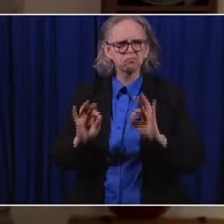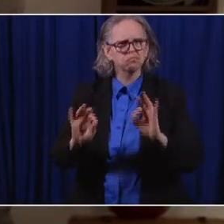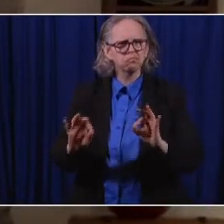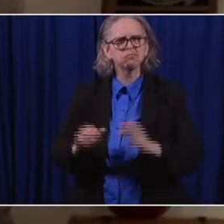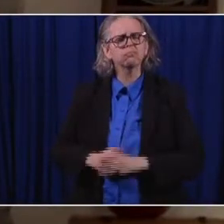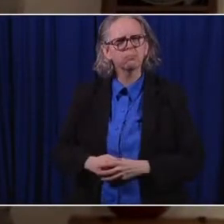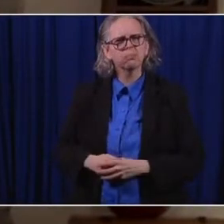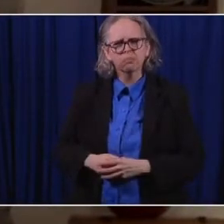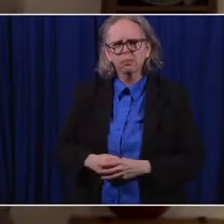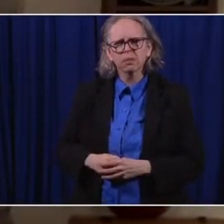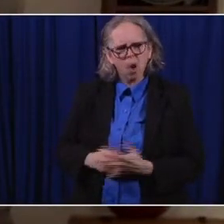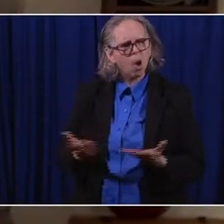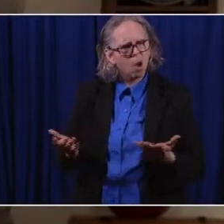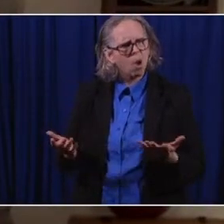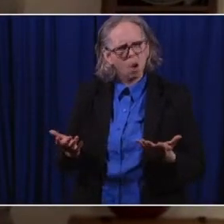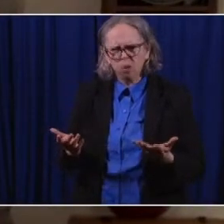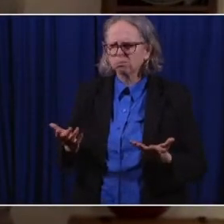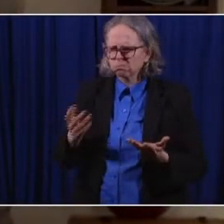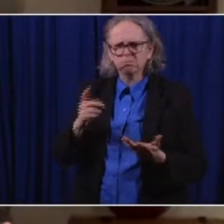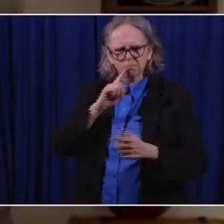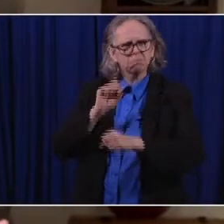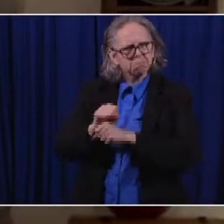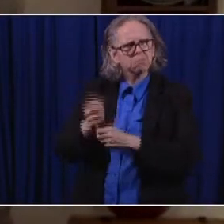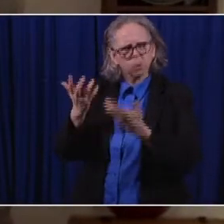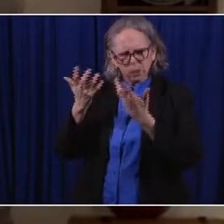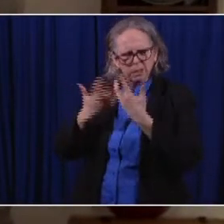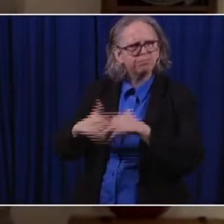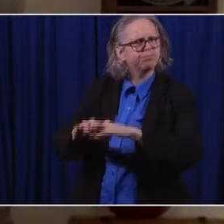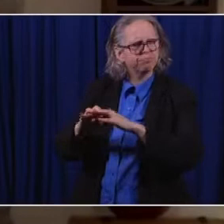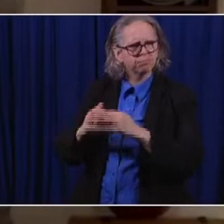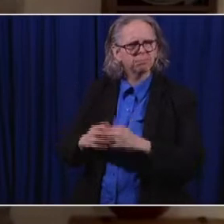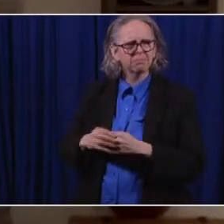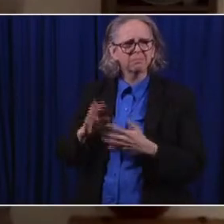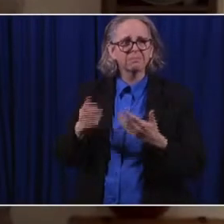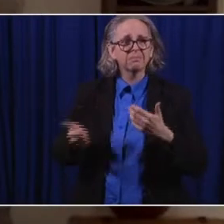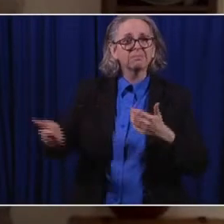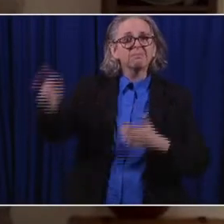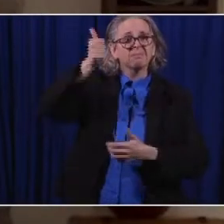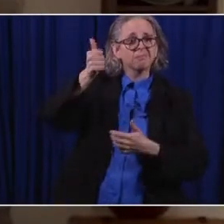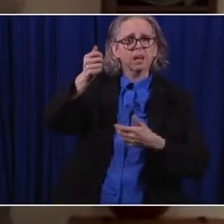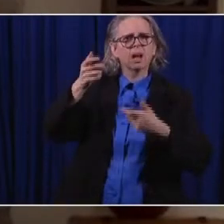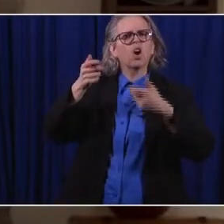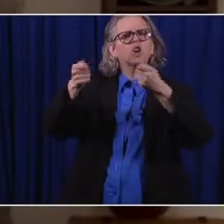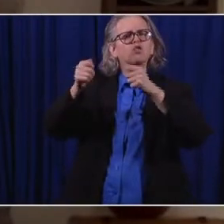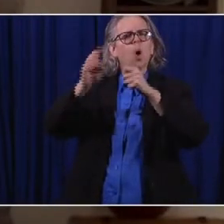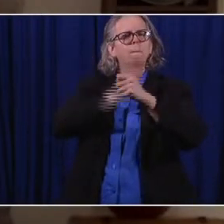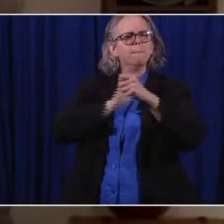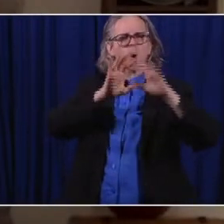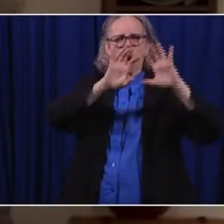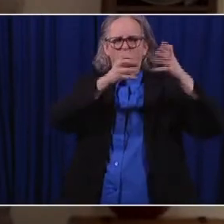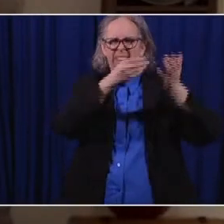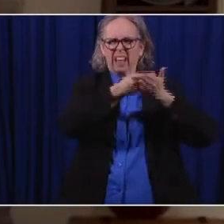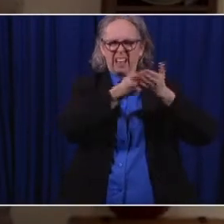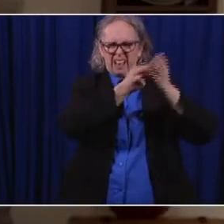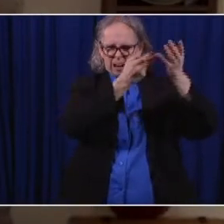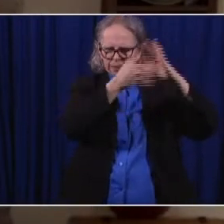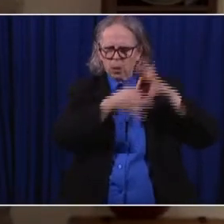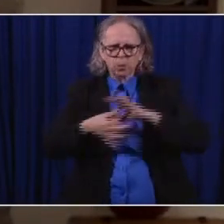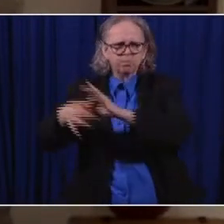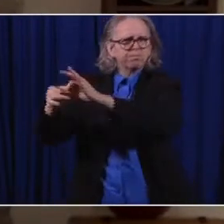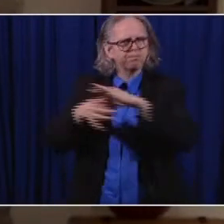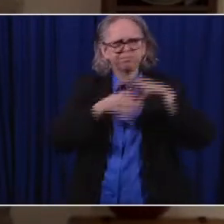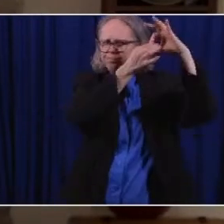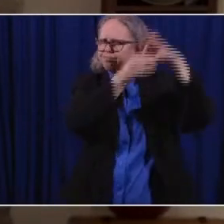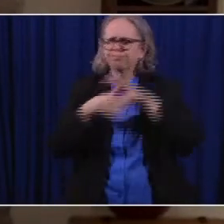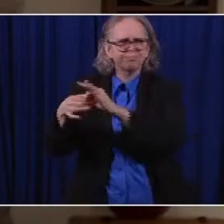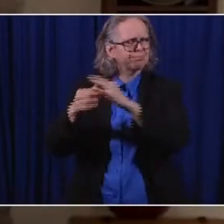with them. All the dollars that have flowed through the controlling board obviously that's legislators who are on the controlling board.